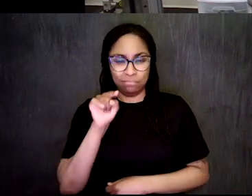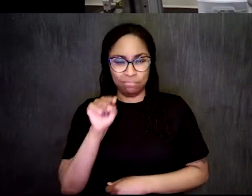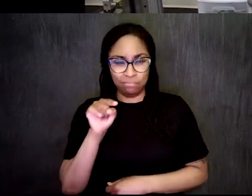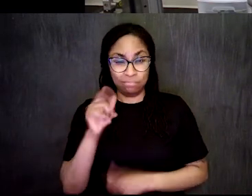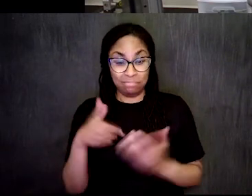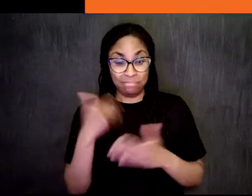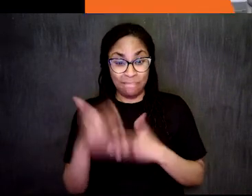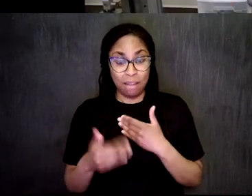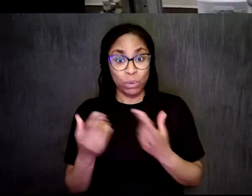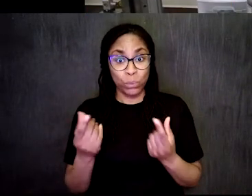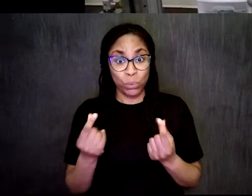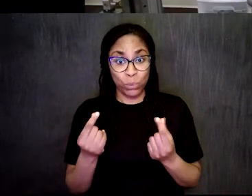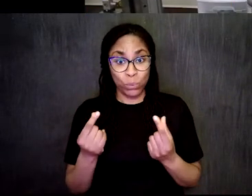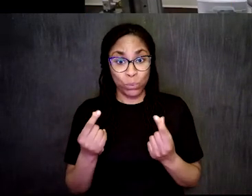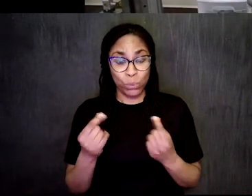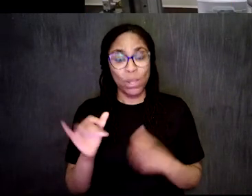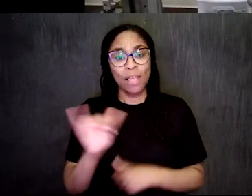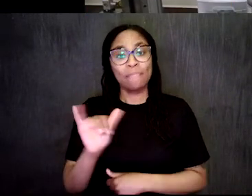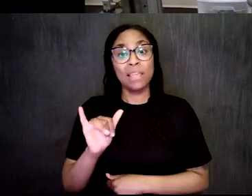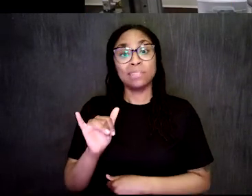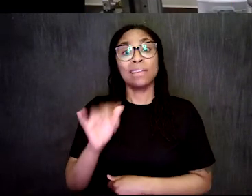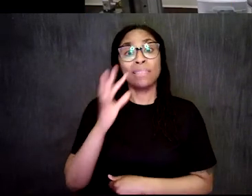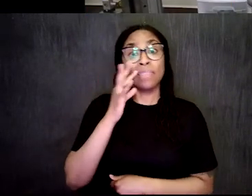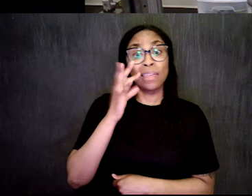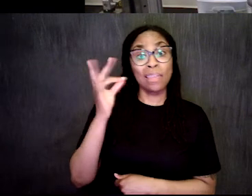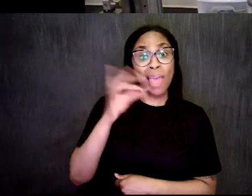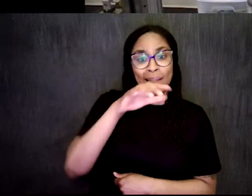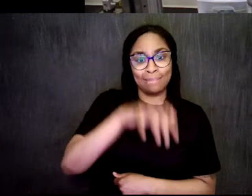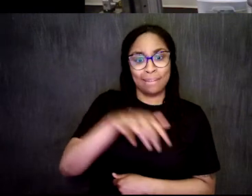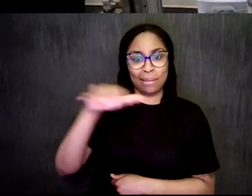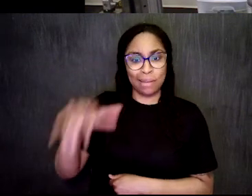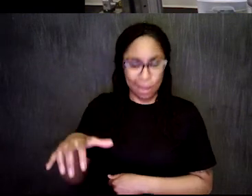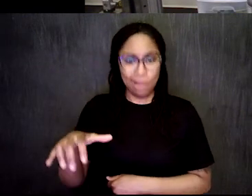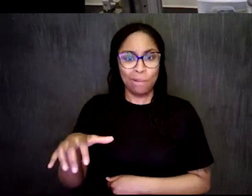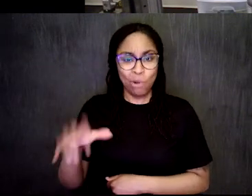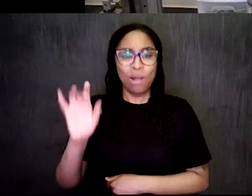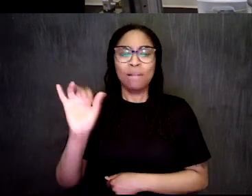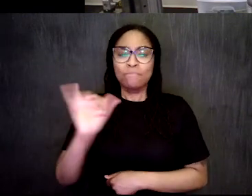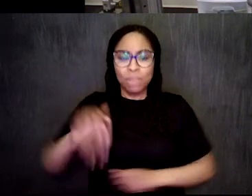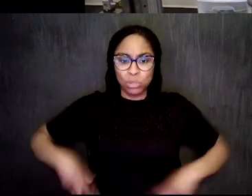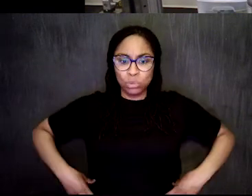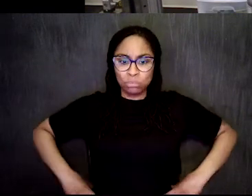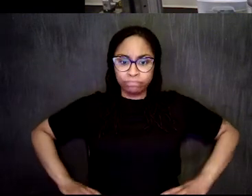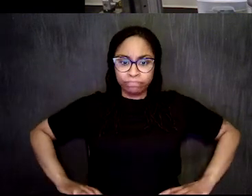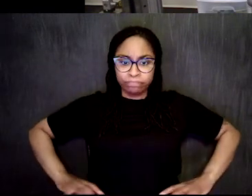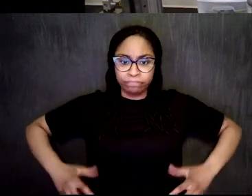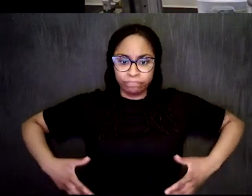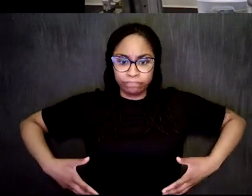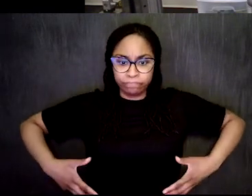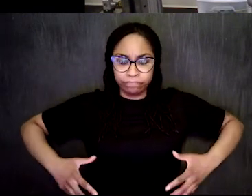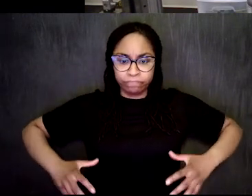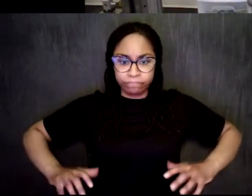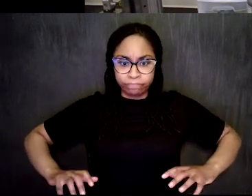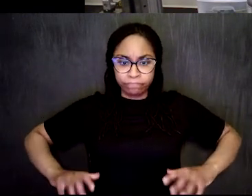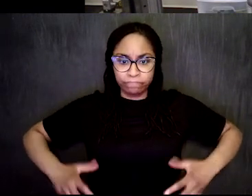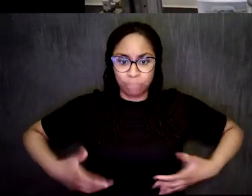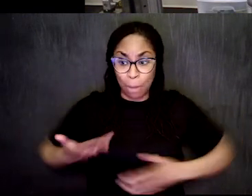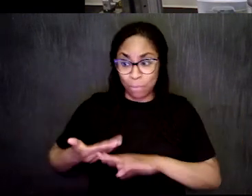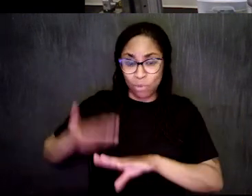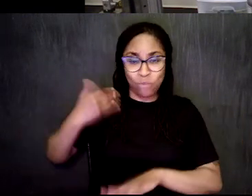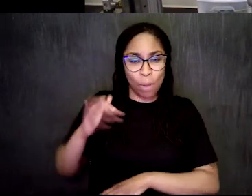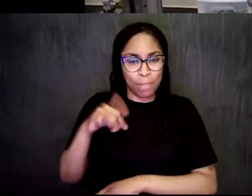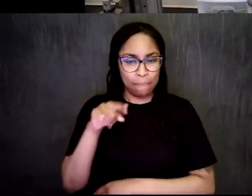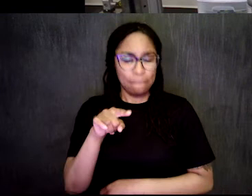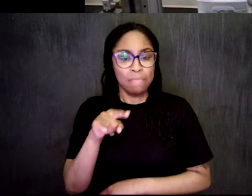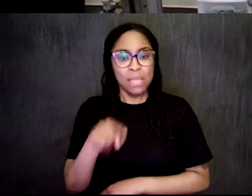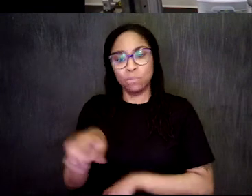position. Okay, for this next exercise, it's the cat camel. So it's going to be similar to the pelvic tilting exercise we were doing when we were